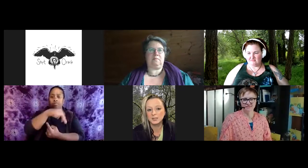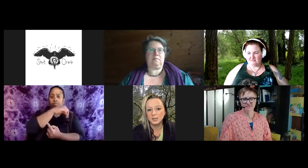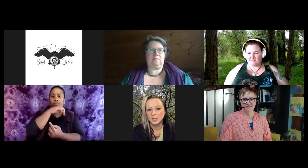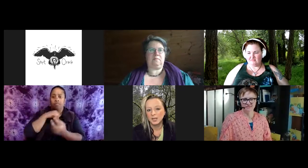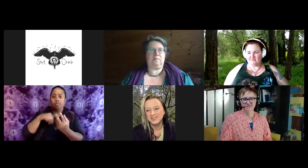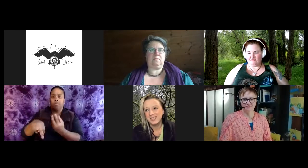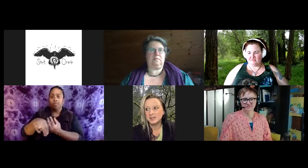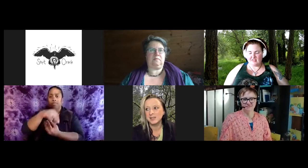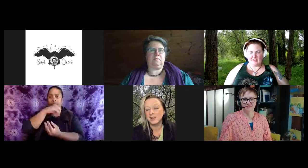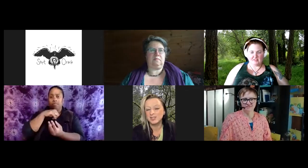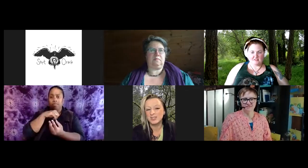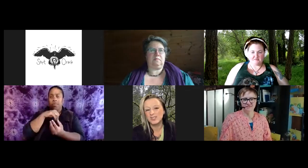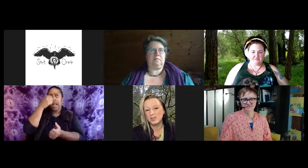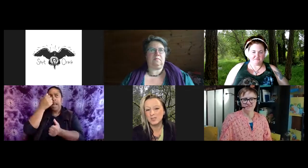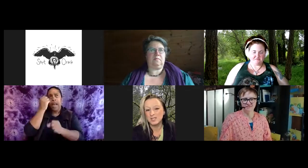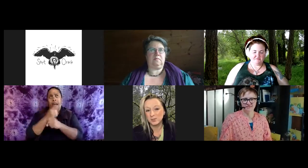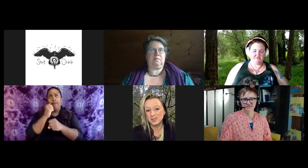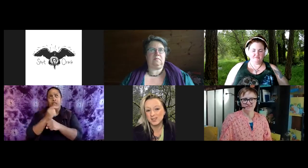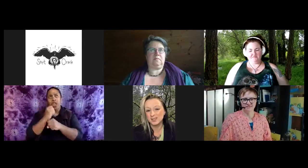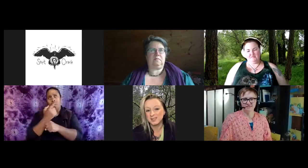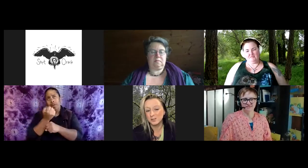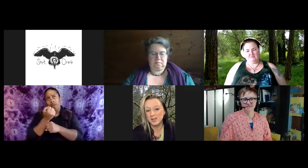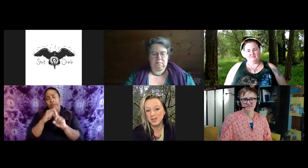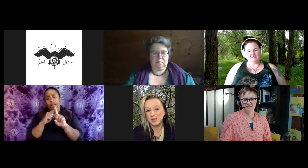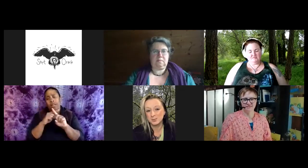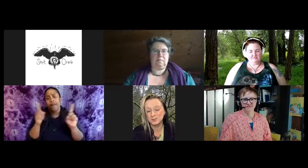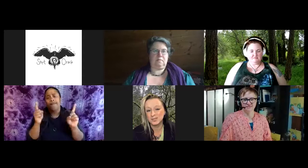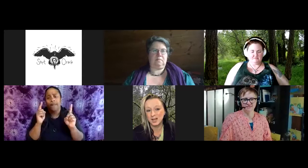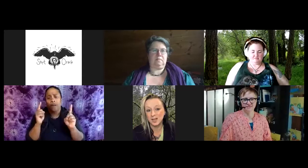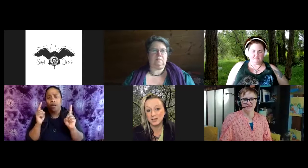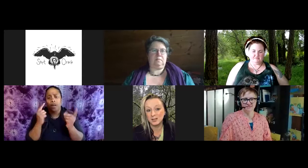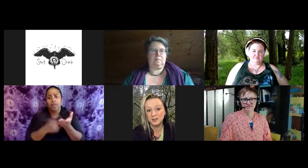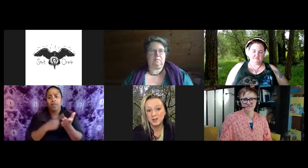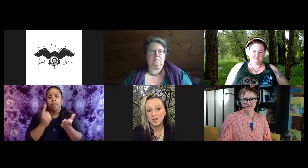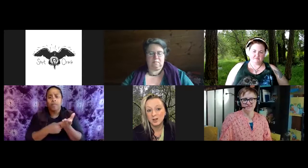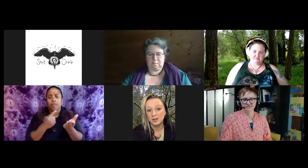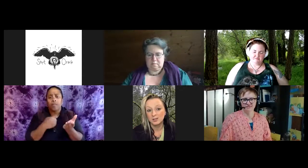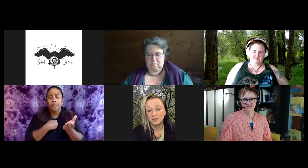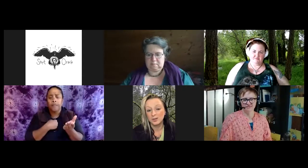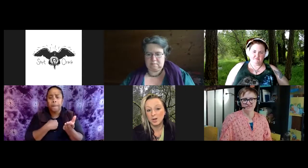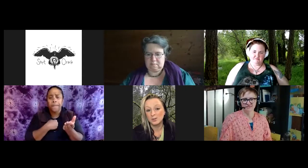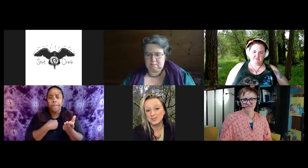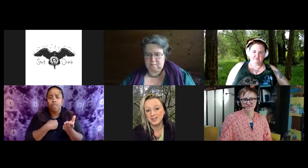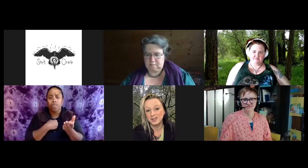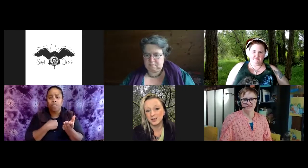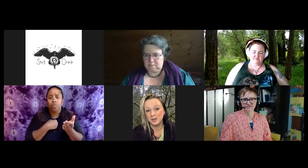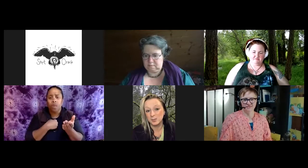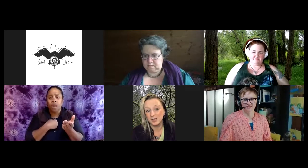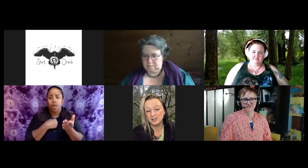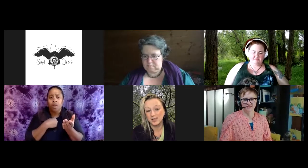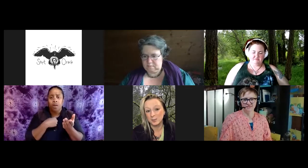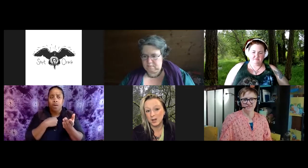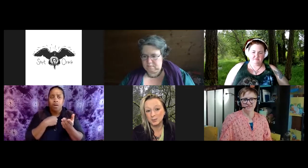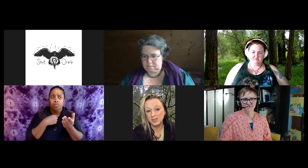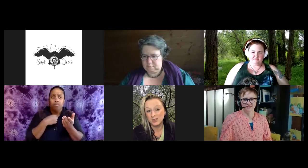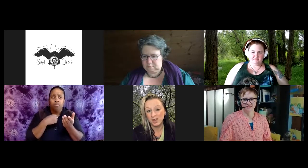And you know, every year I do it a little bit differently. Sometimes I, you know, host like a big,